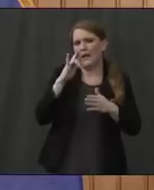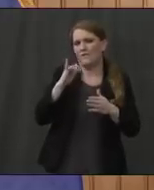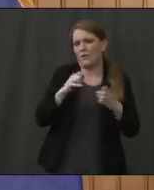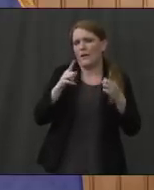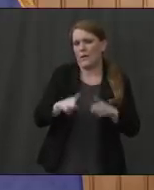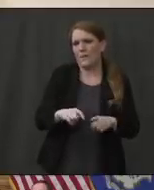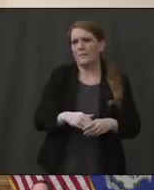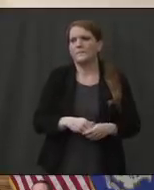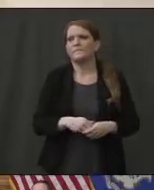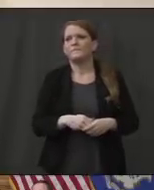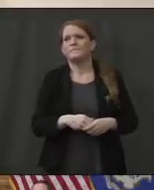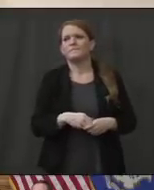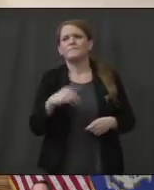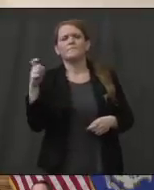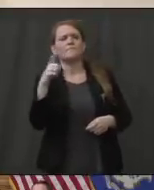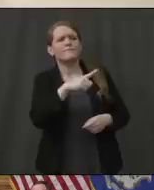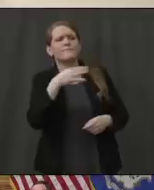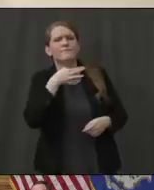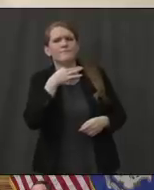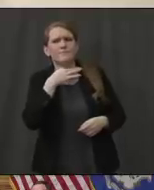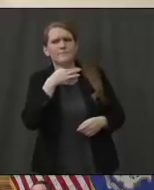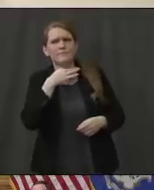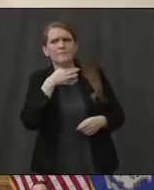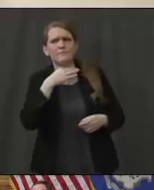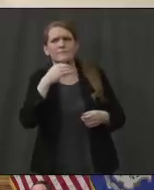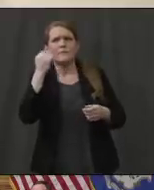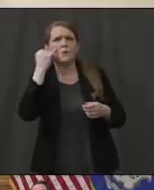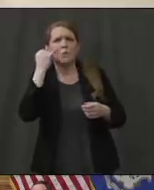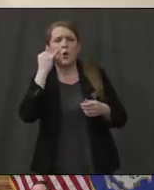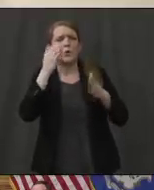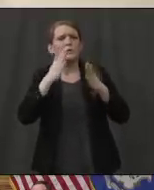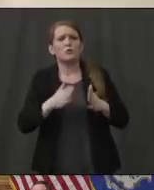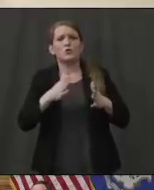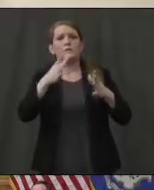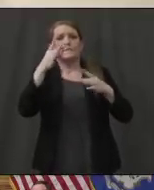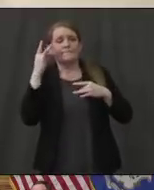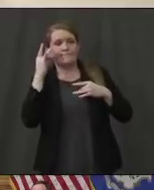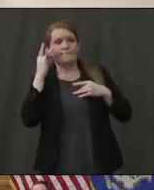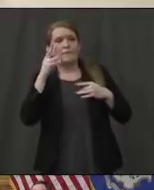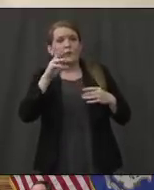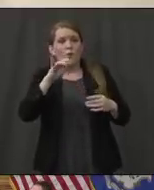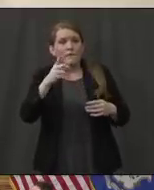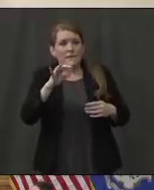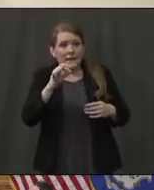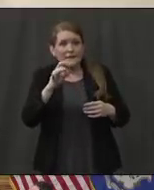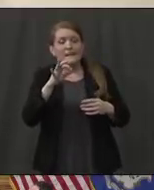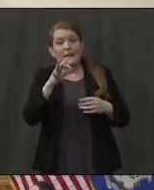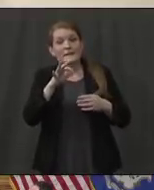guess, what is the survival rate of somebody who ends up on a ventilator?